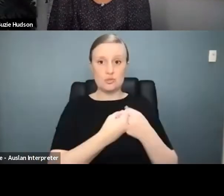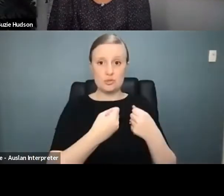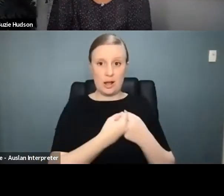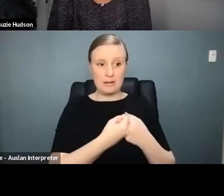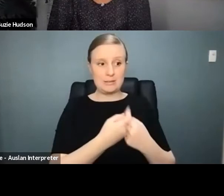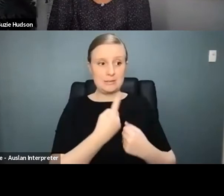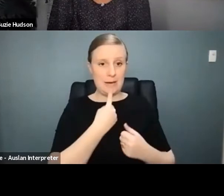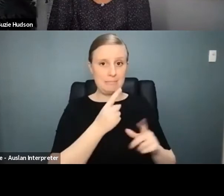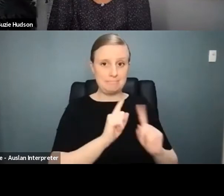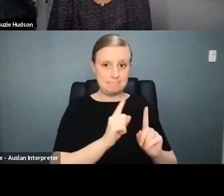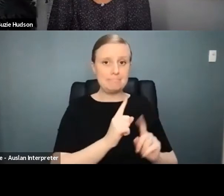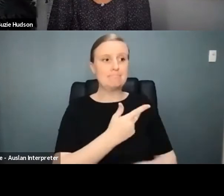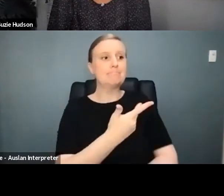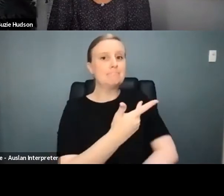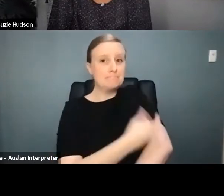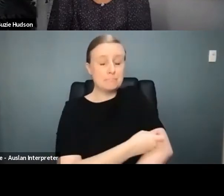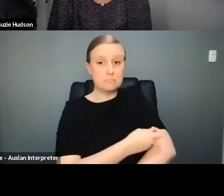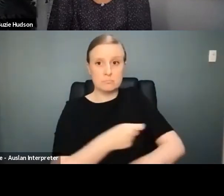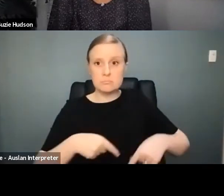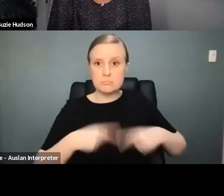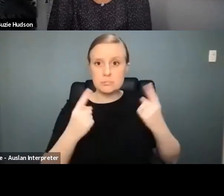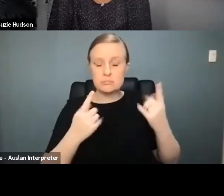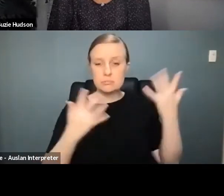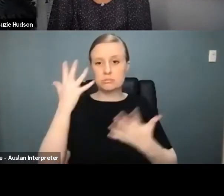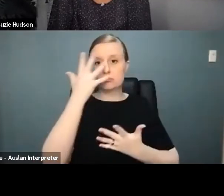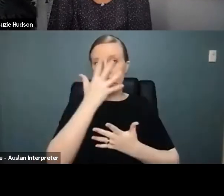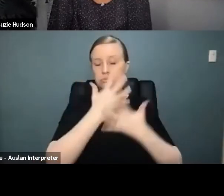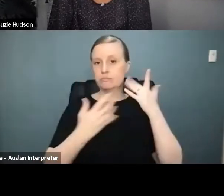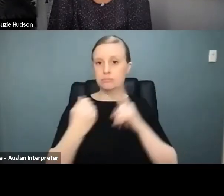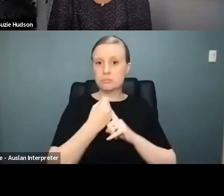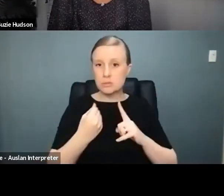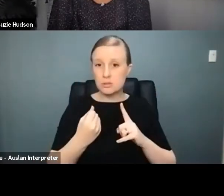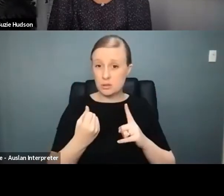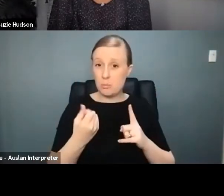Very good question, but a difficult one to answer,